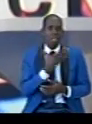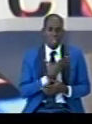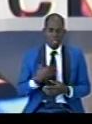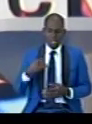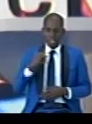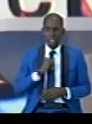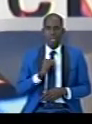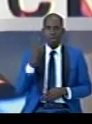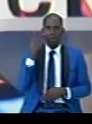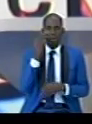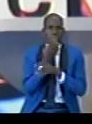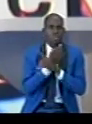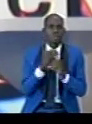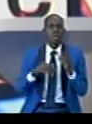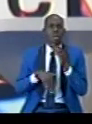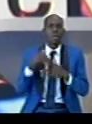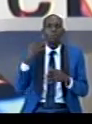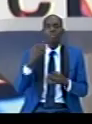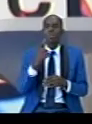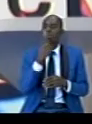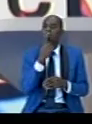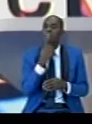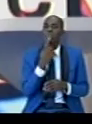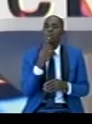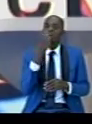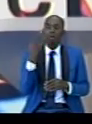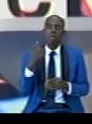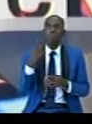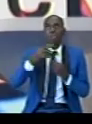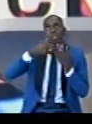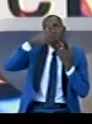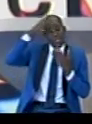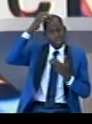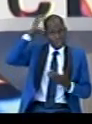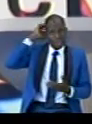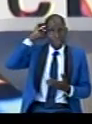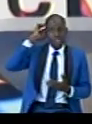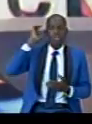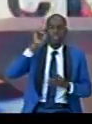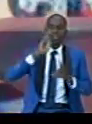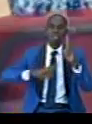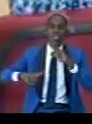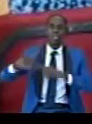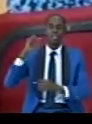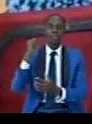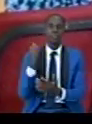the mouth of the lion. A better amen.